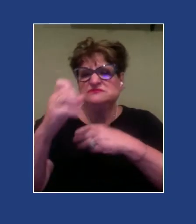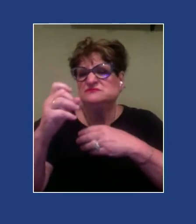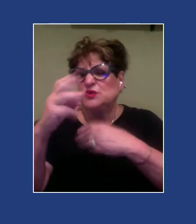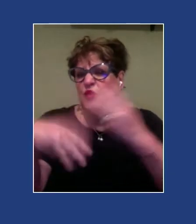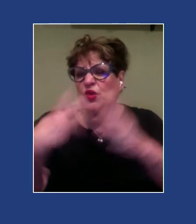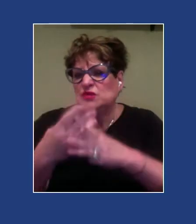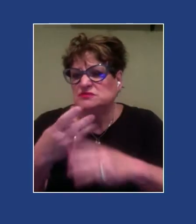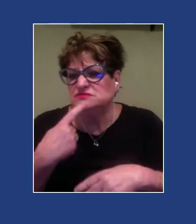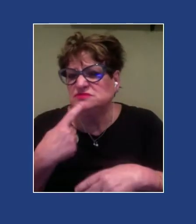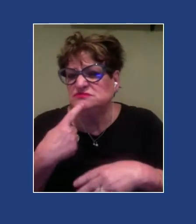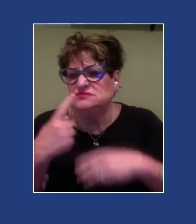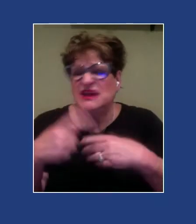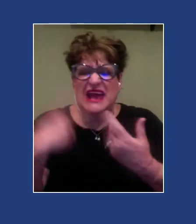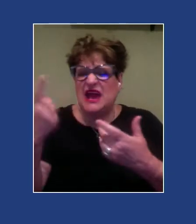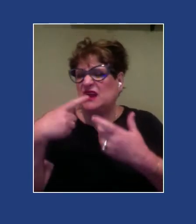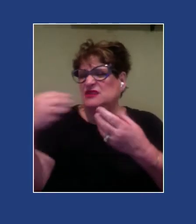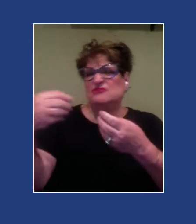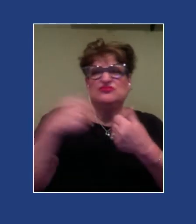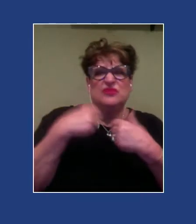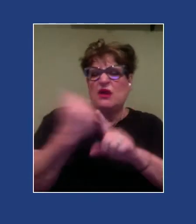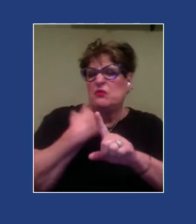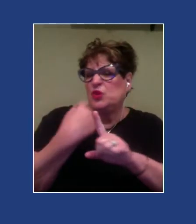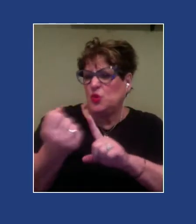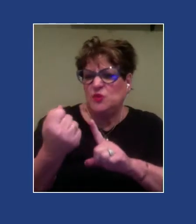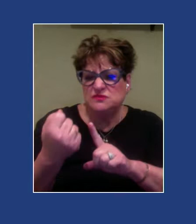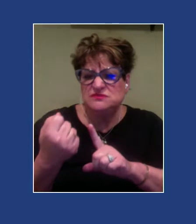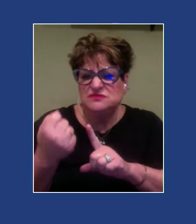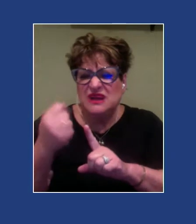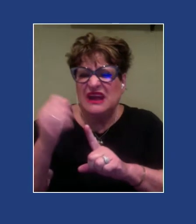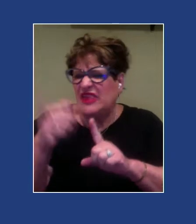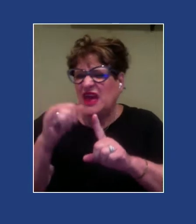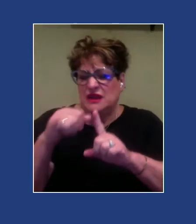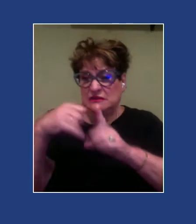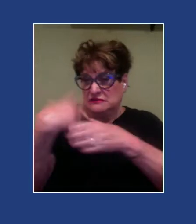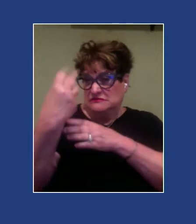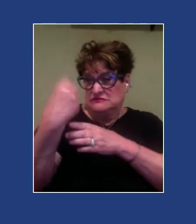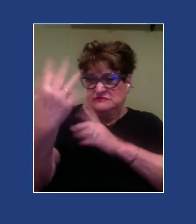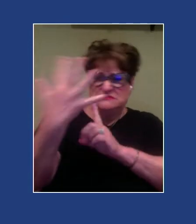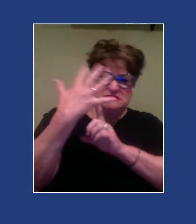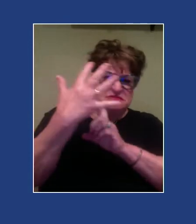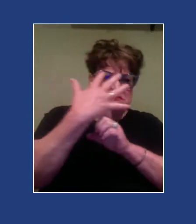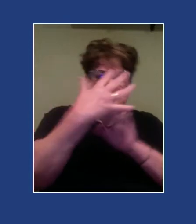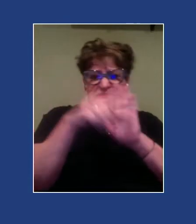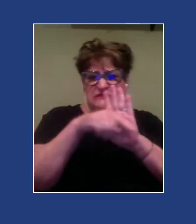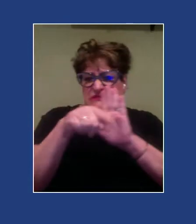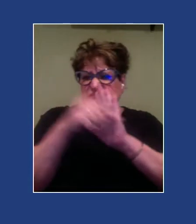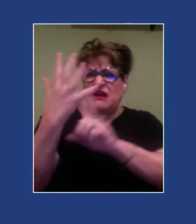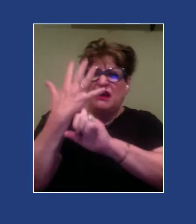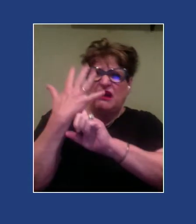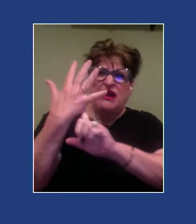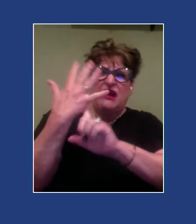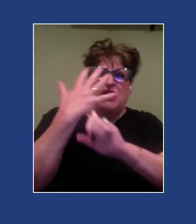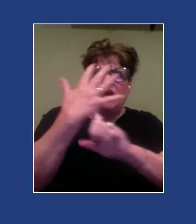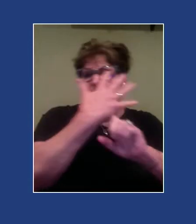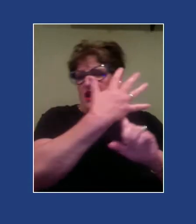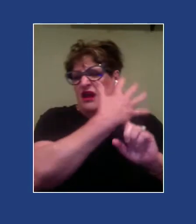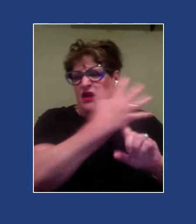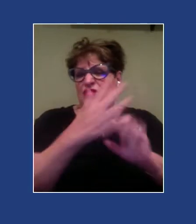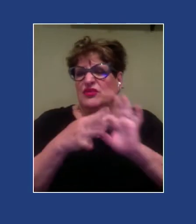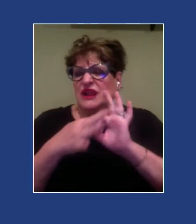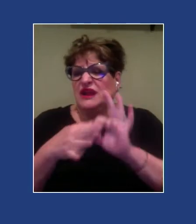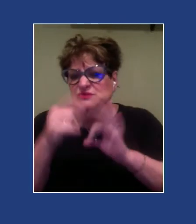being mistreated or abused. All this external and internal stigma-related stress, we think, is related to what we see